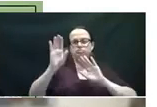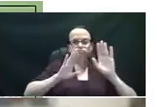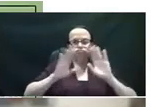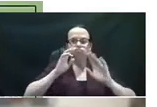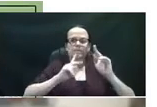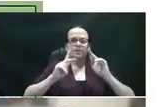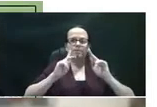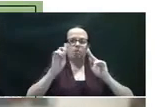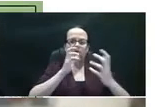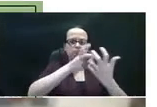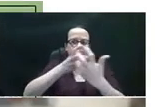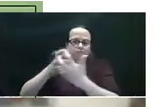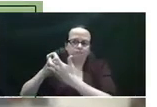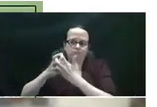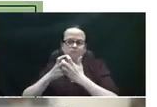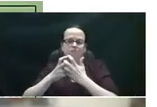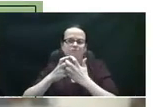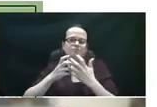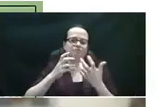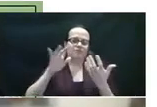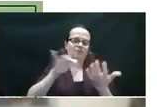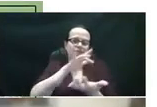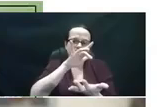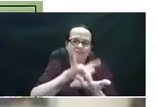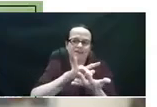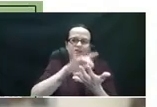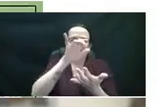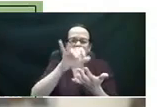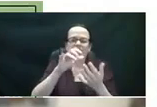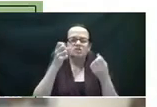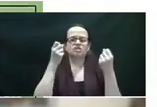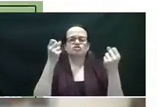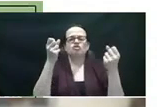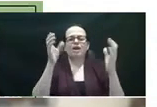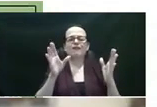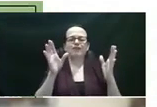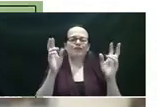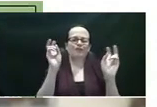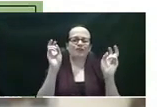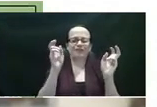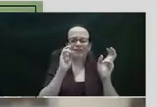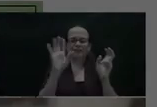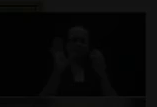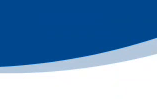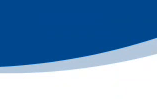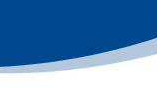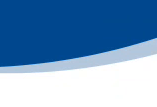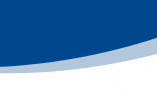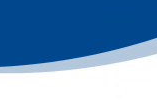they belong. And that's at the center, right? That is in the driver's seat of their services.